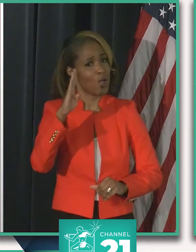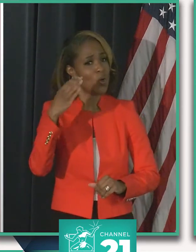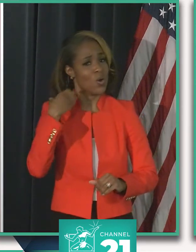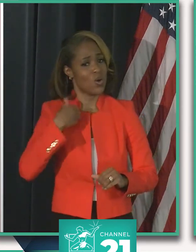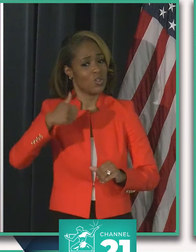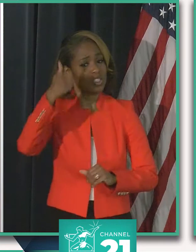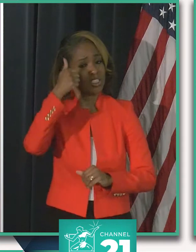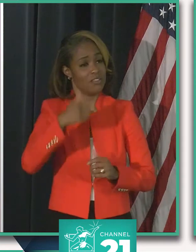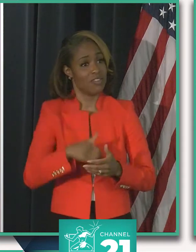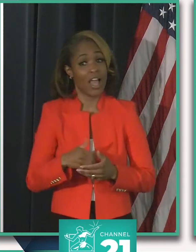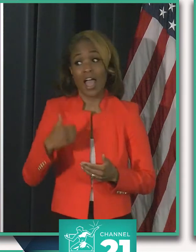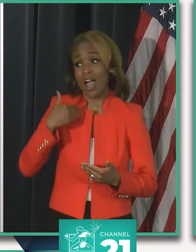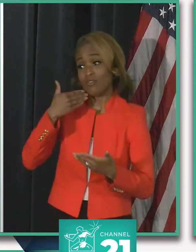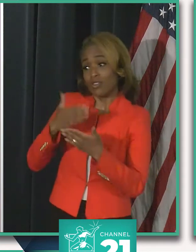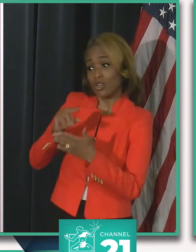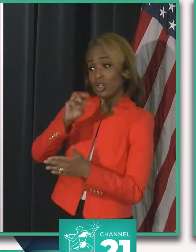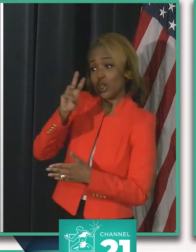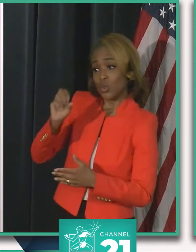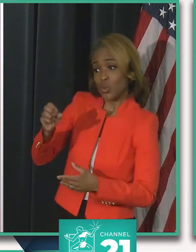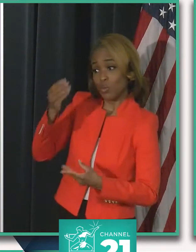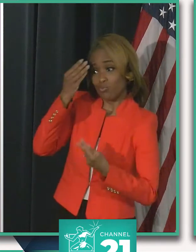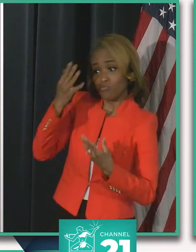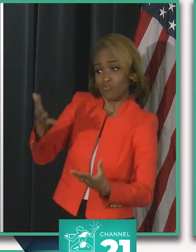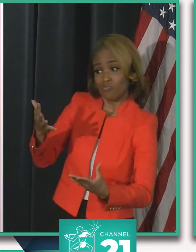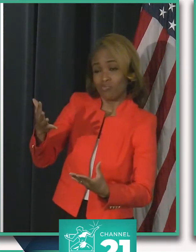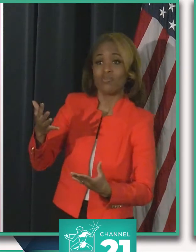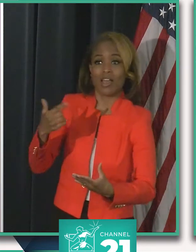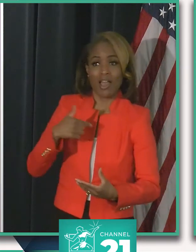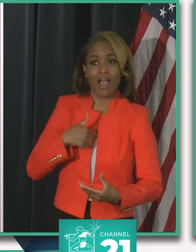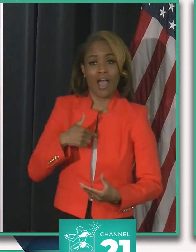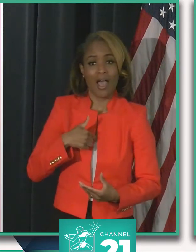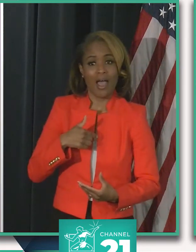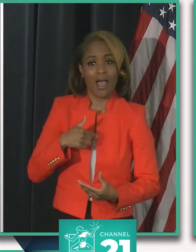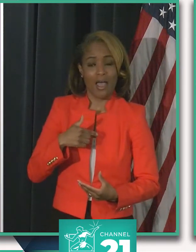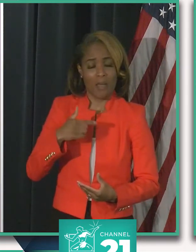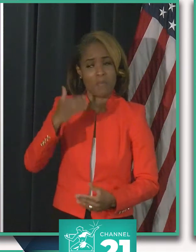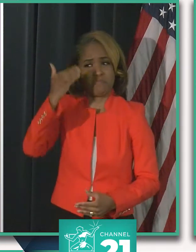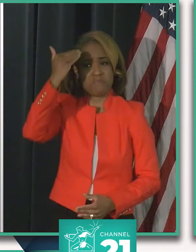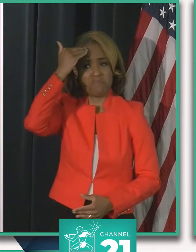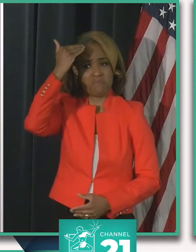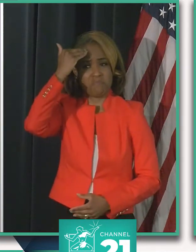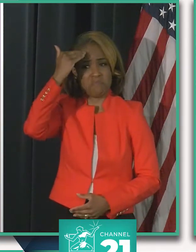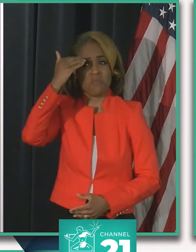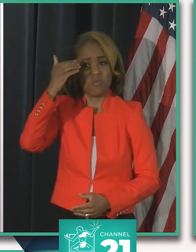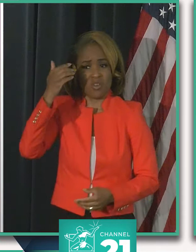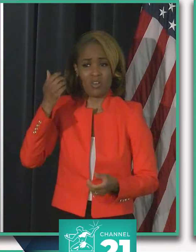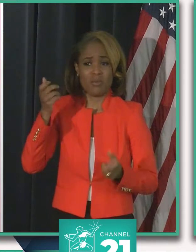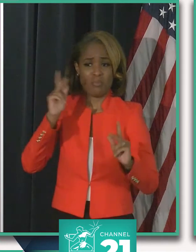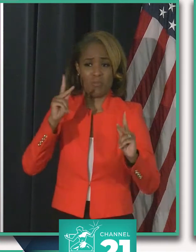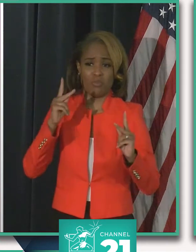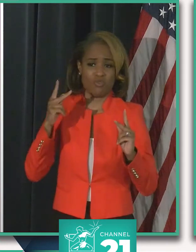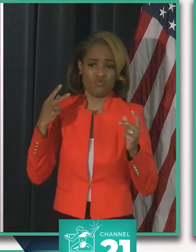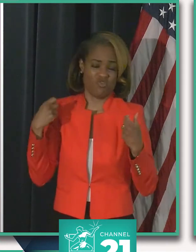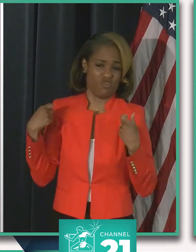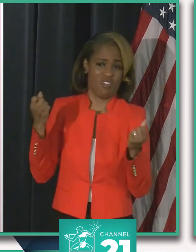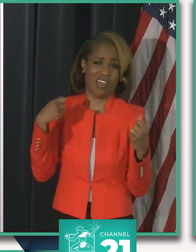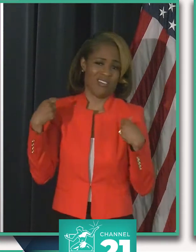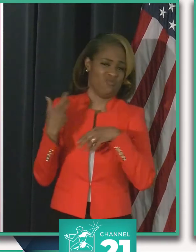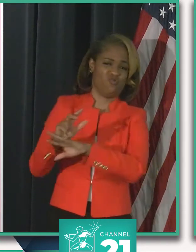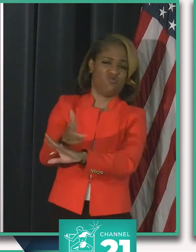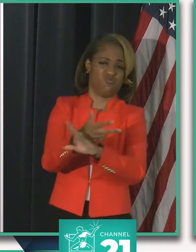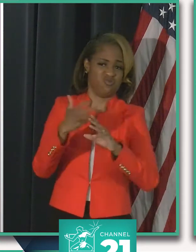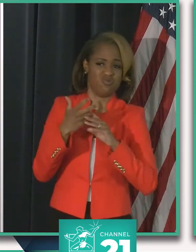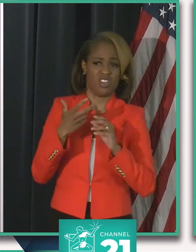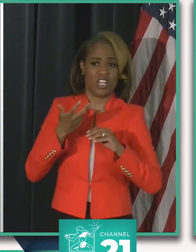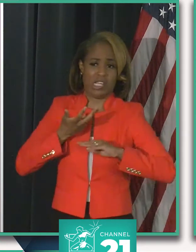I got some good news for you. I'm very well aware of these crazy drivers, you know, the people doing the